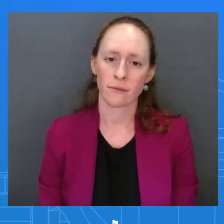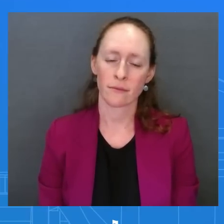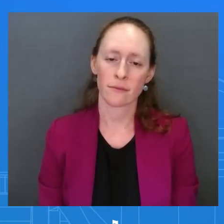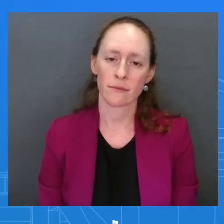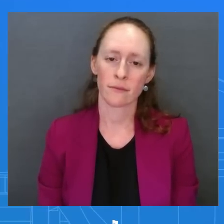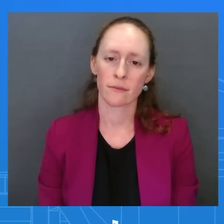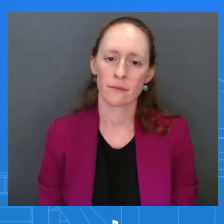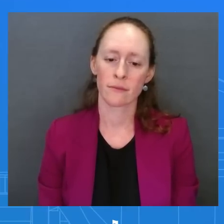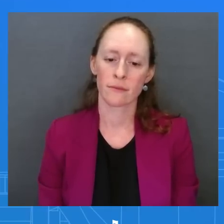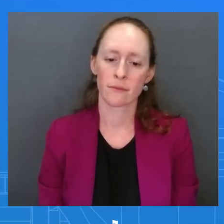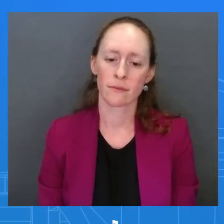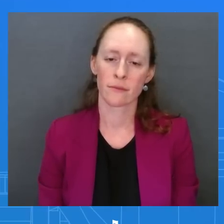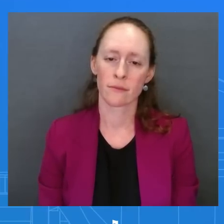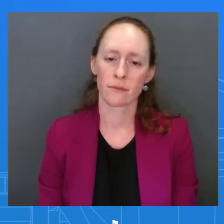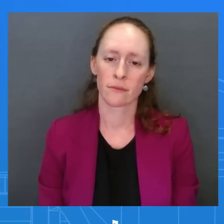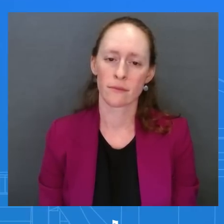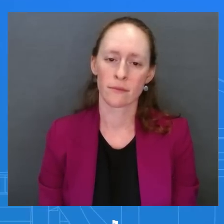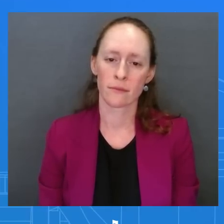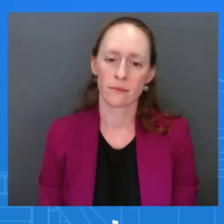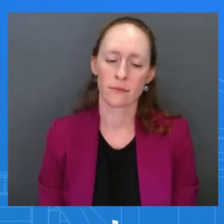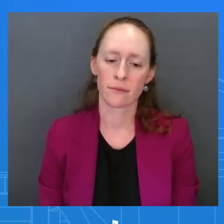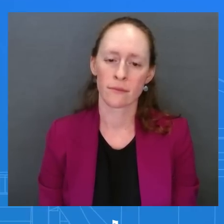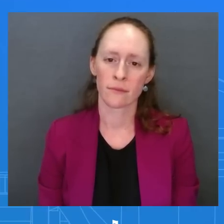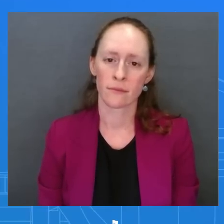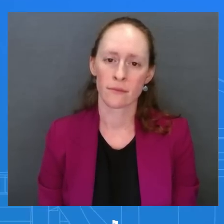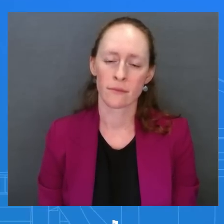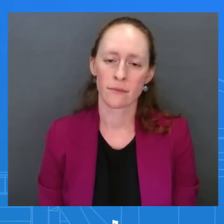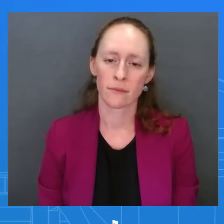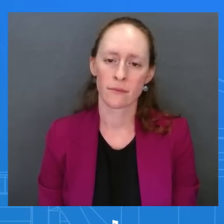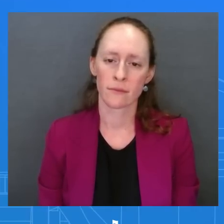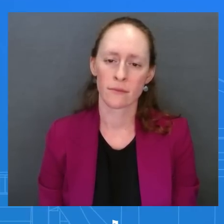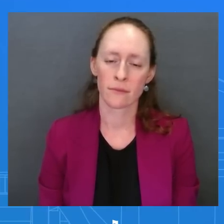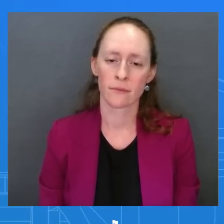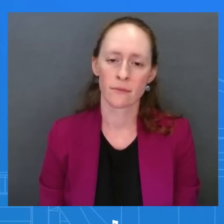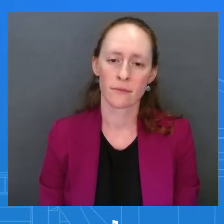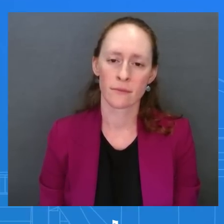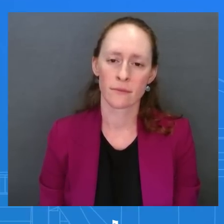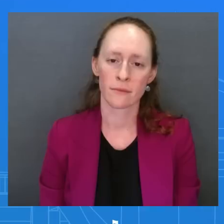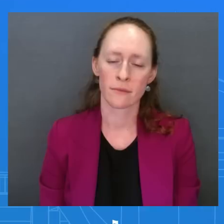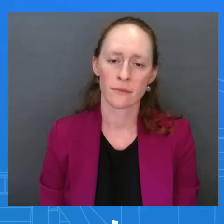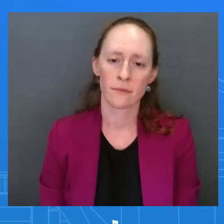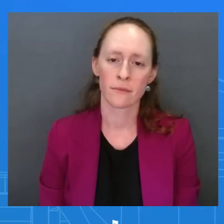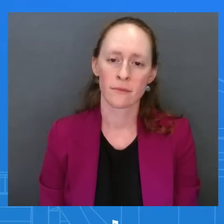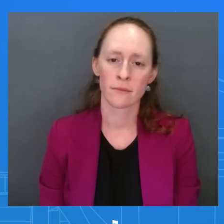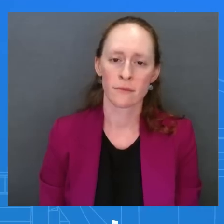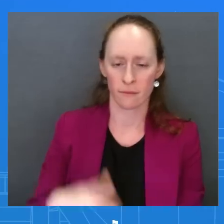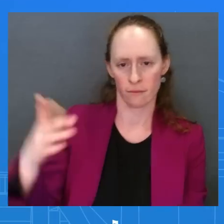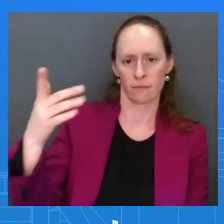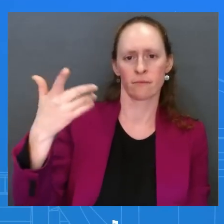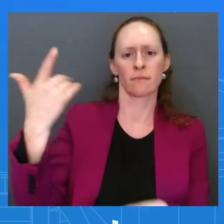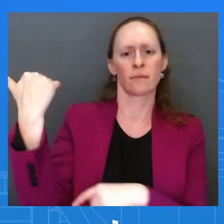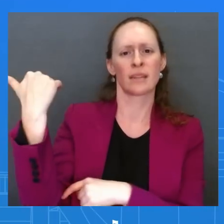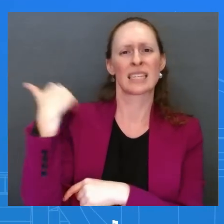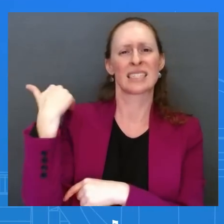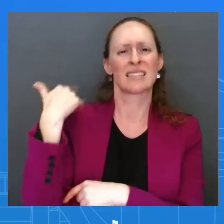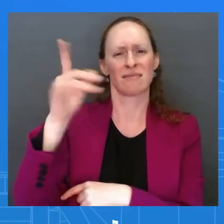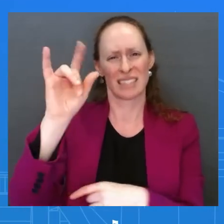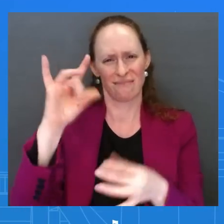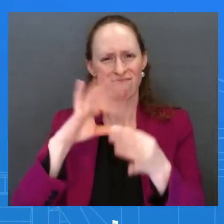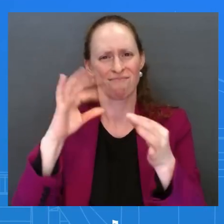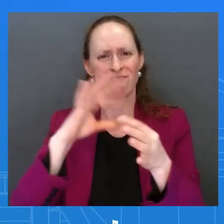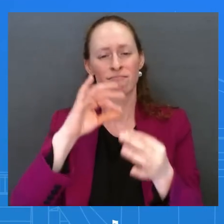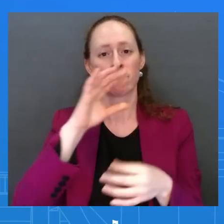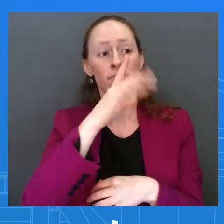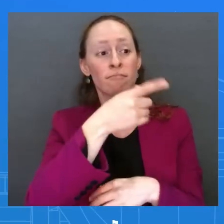border illegally a moral and a national shame. USA Today published a story today that details how the Justice Department is defending